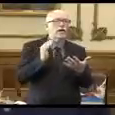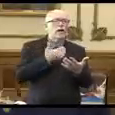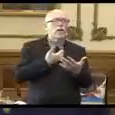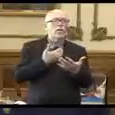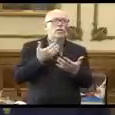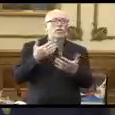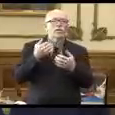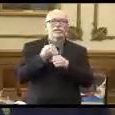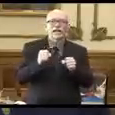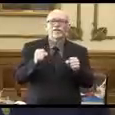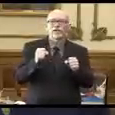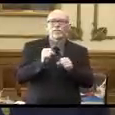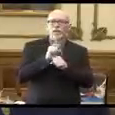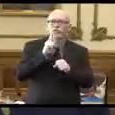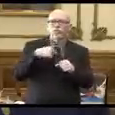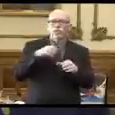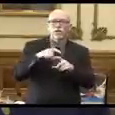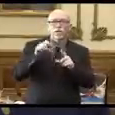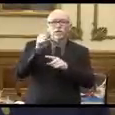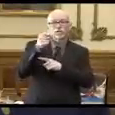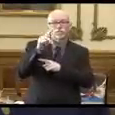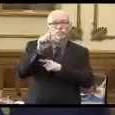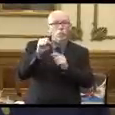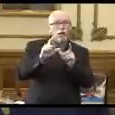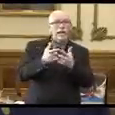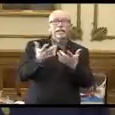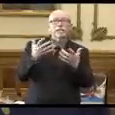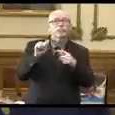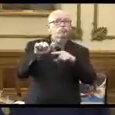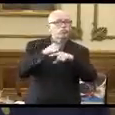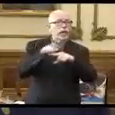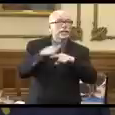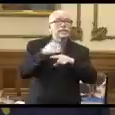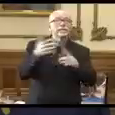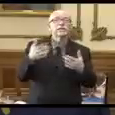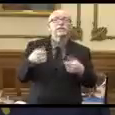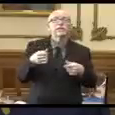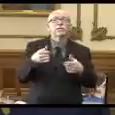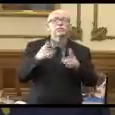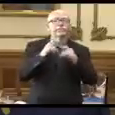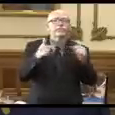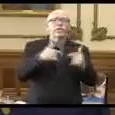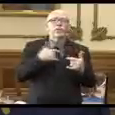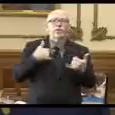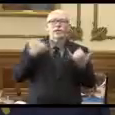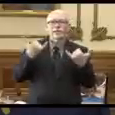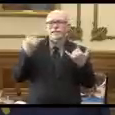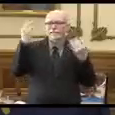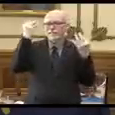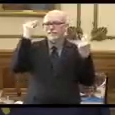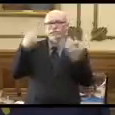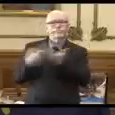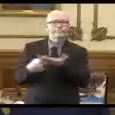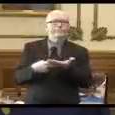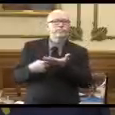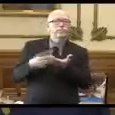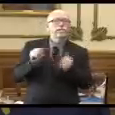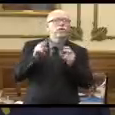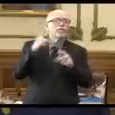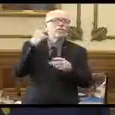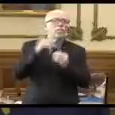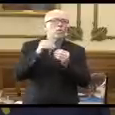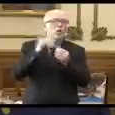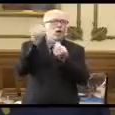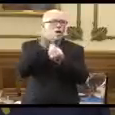done safely, but sports leagues, practices, we are contemplating that right now, and you can look for some